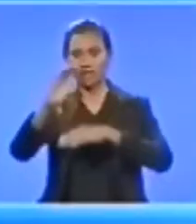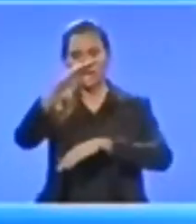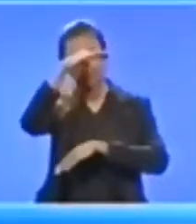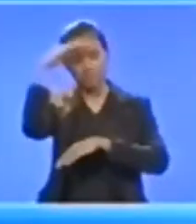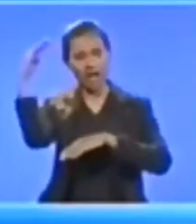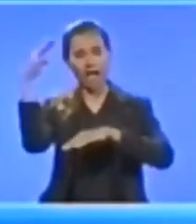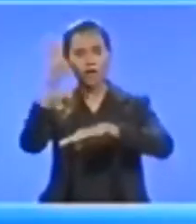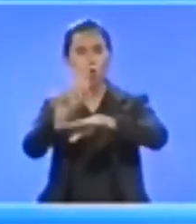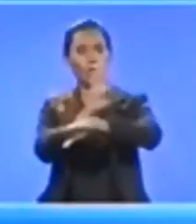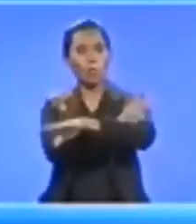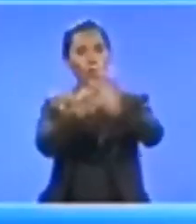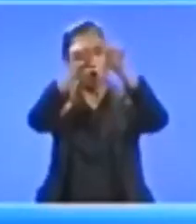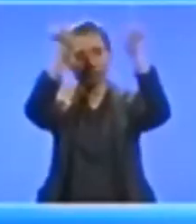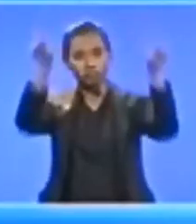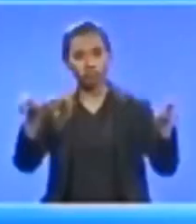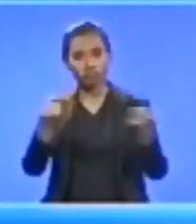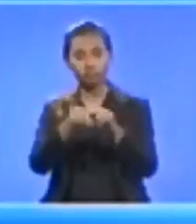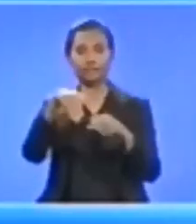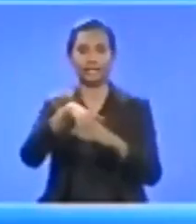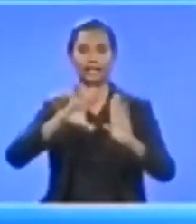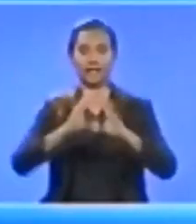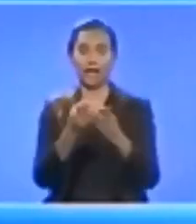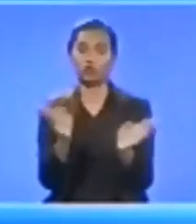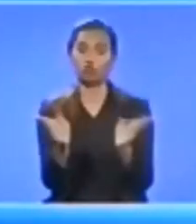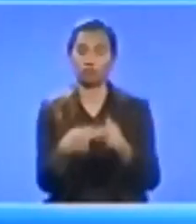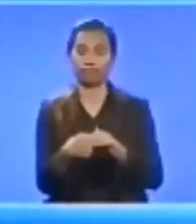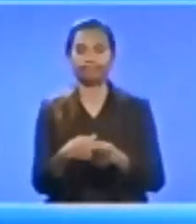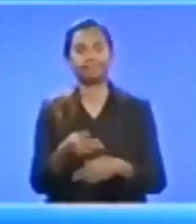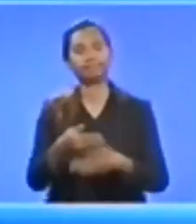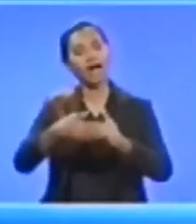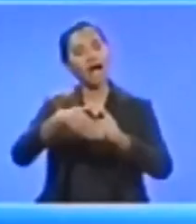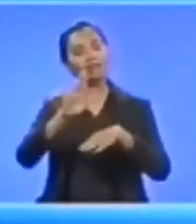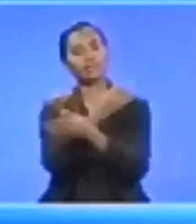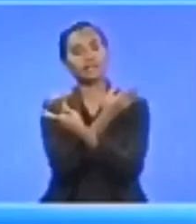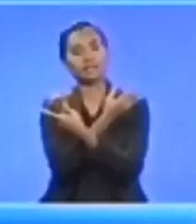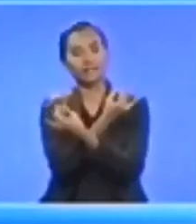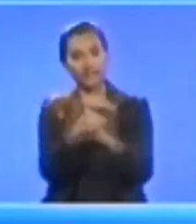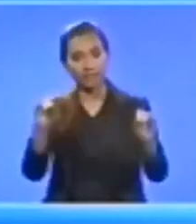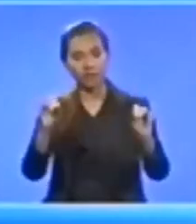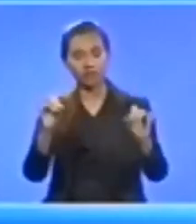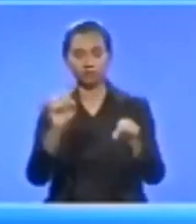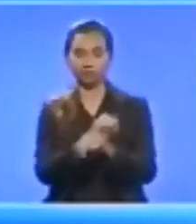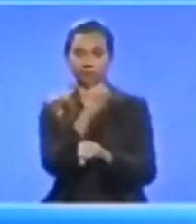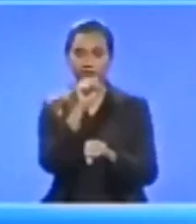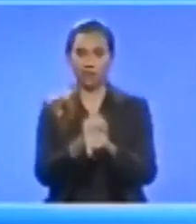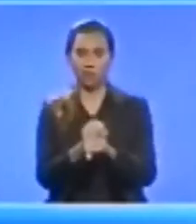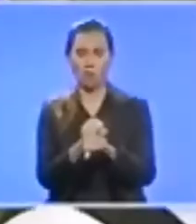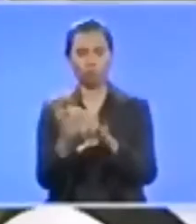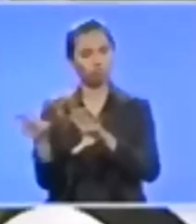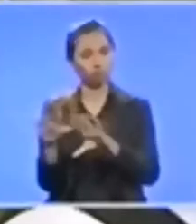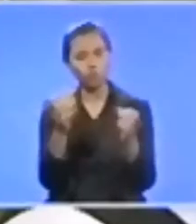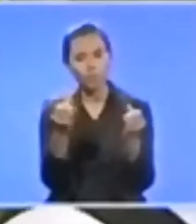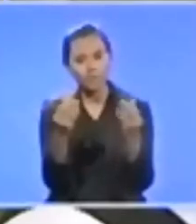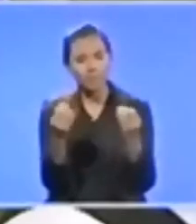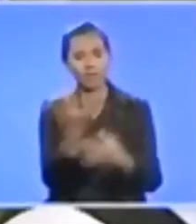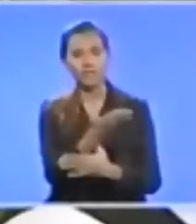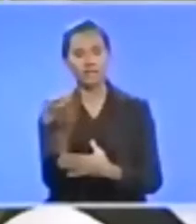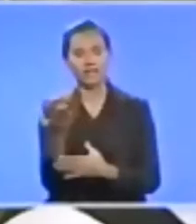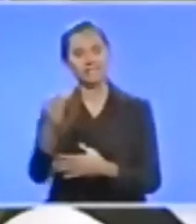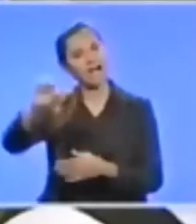classroom. After independence, Singapore did many things that others had not even dreamt of